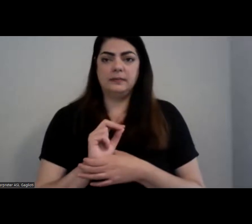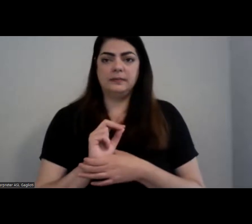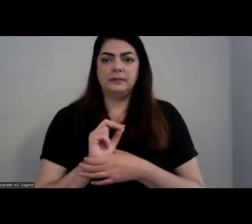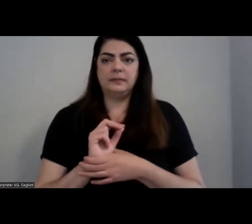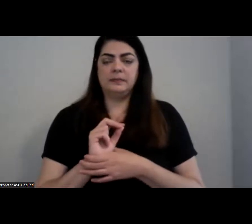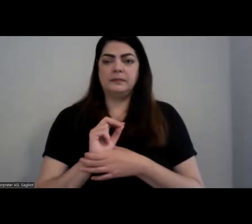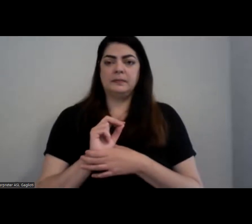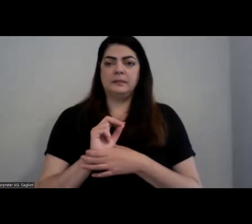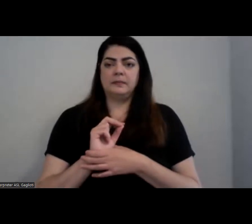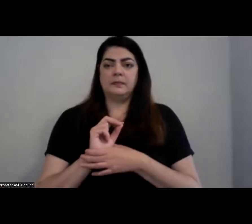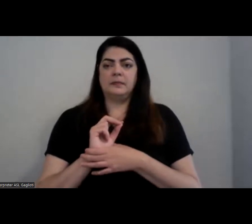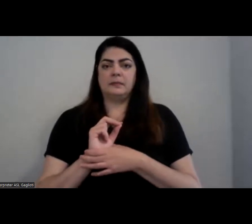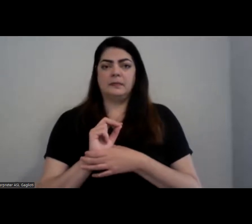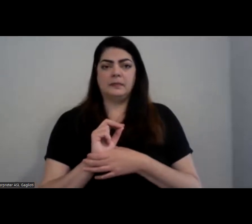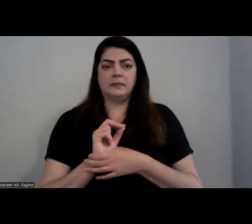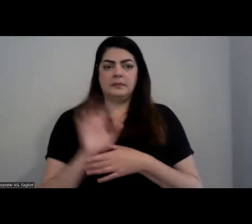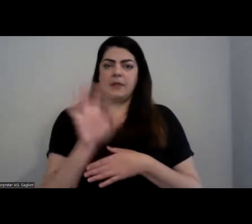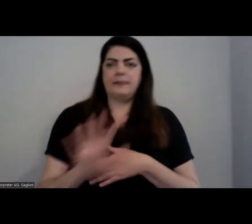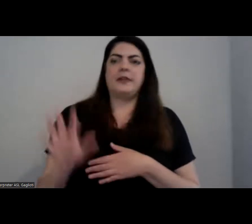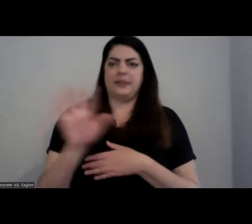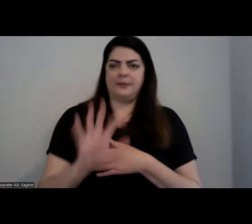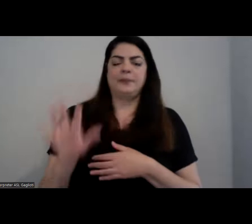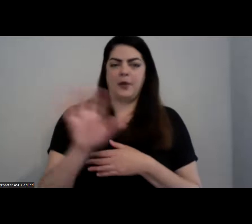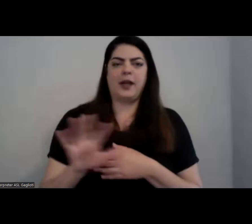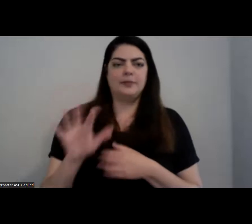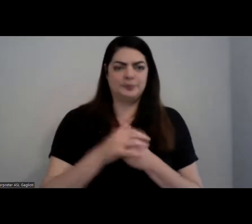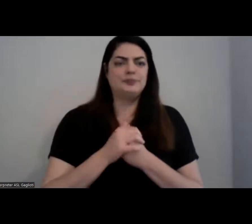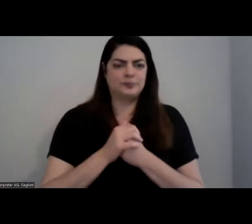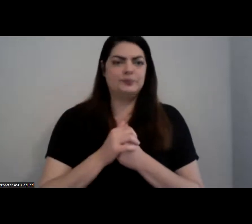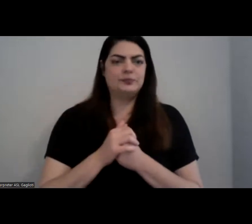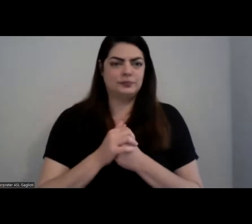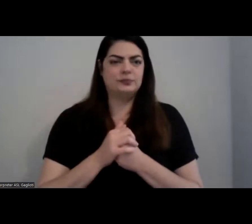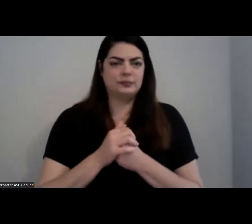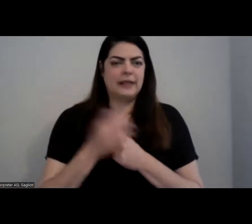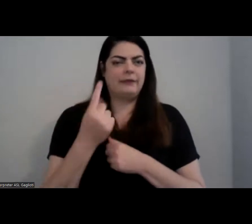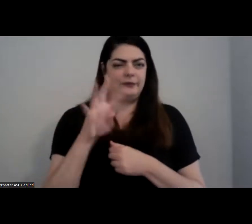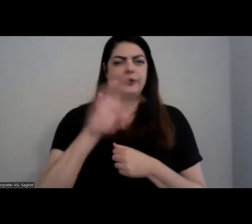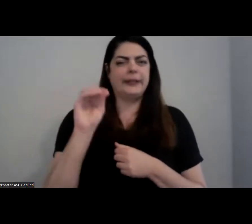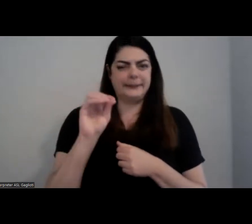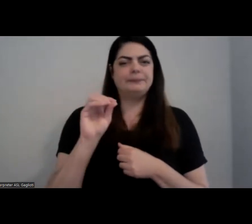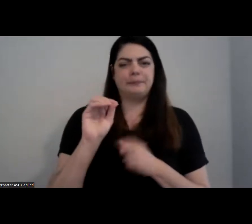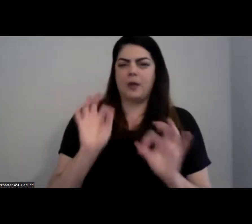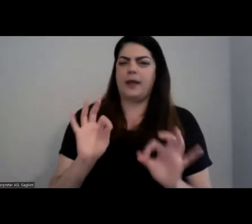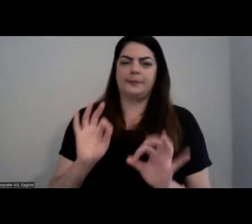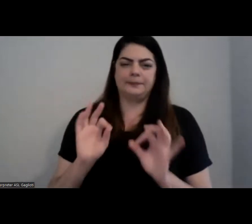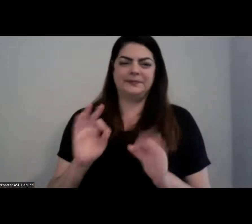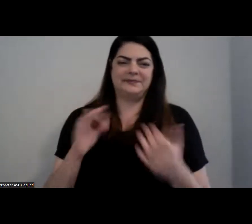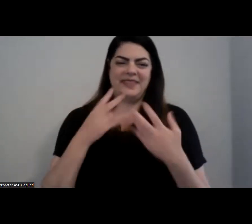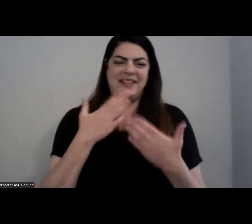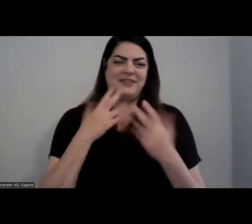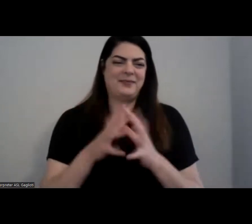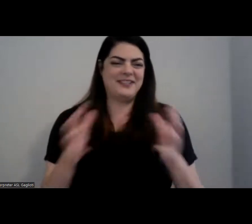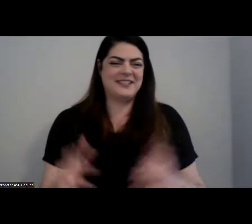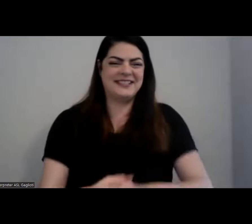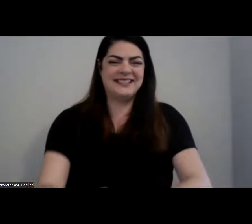Mm-hmm. Yep, right around there. Yeah. So you try safe for 11:40. Yeah. 11:40. Okay. Yeah. Thank